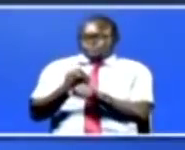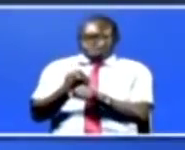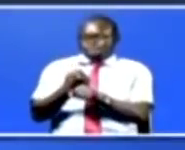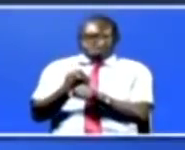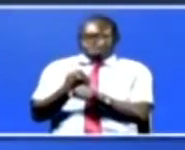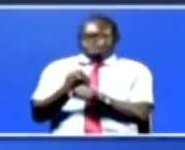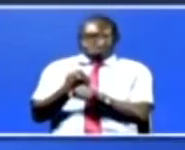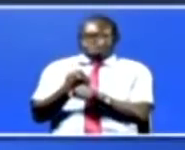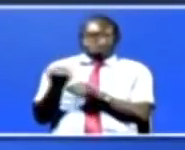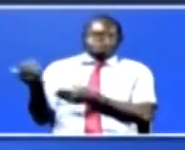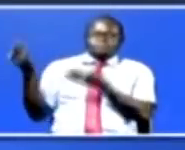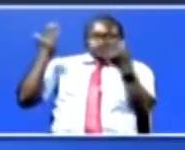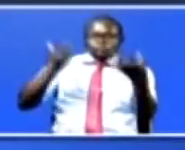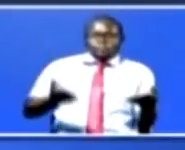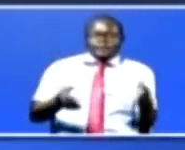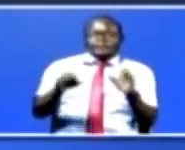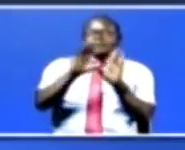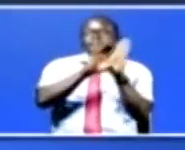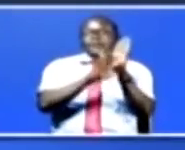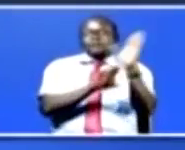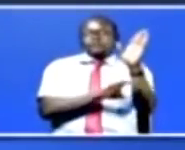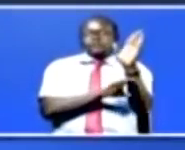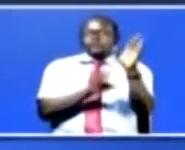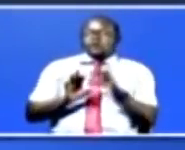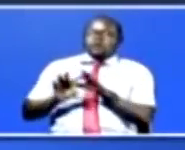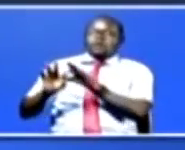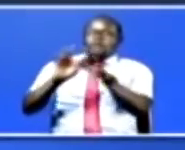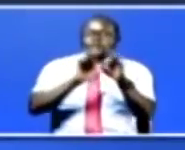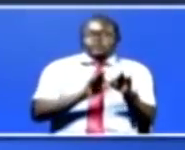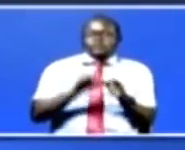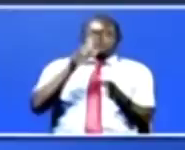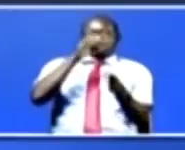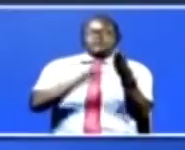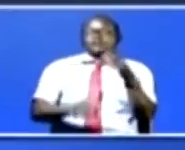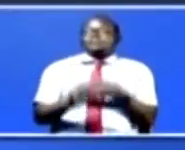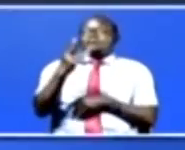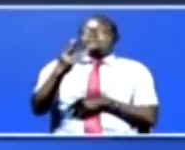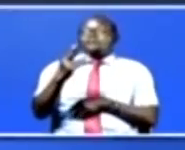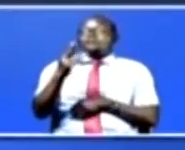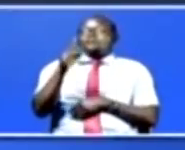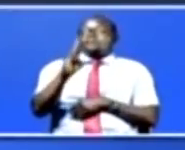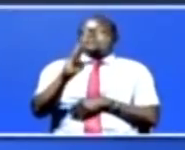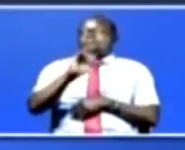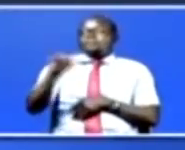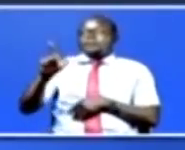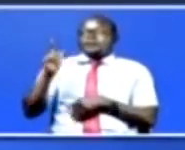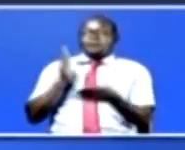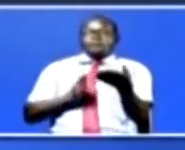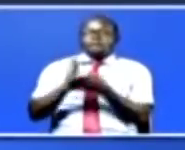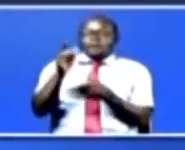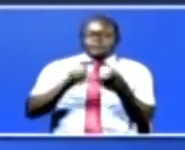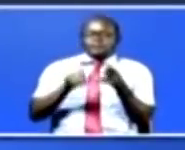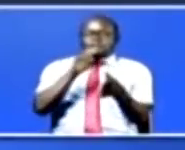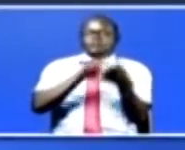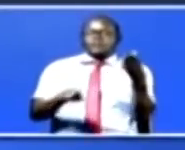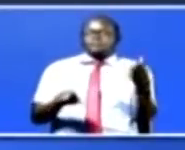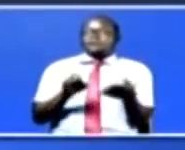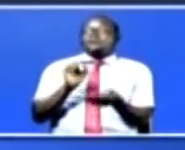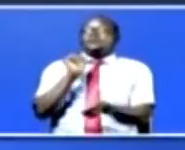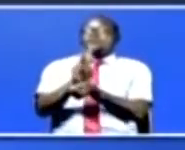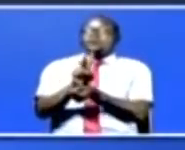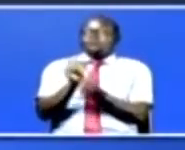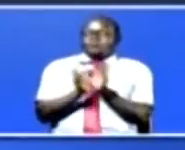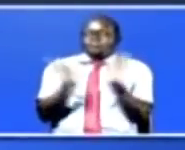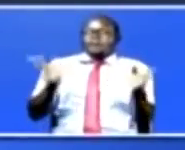is to bring our constitutional unity of Chapter 4, which is Bill of Rights, and the Chapter 12, which is public